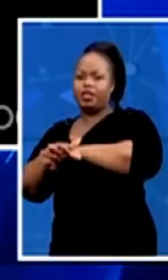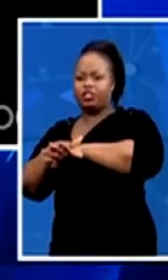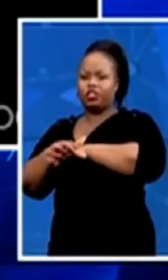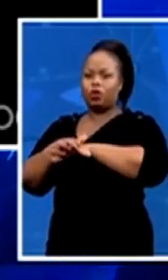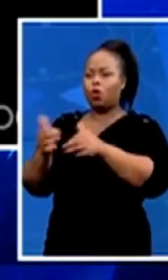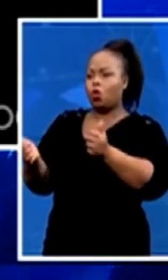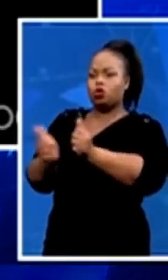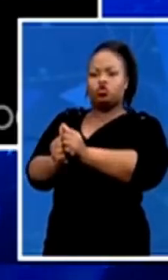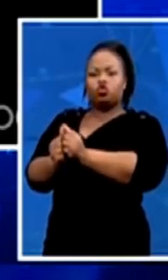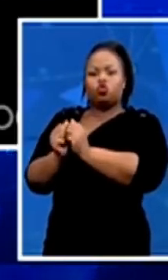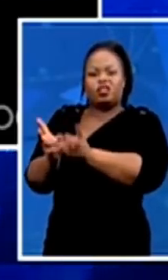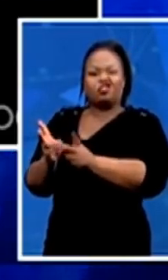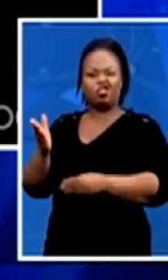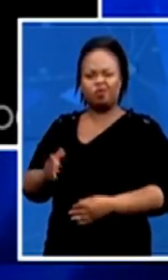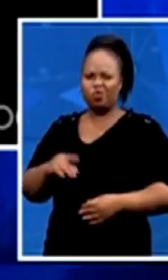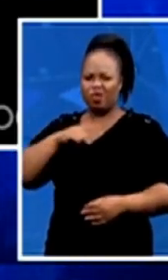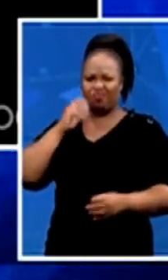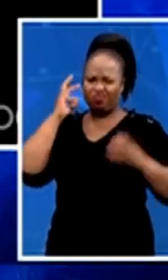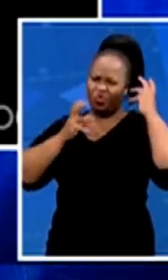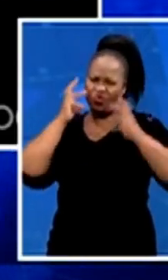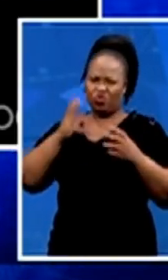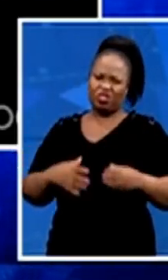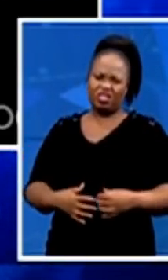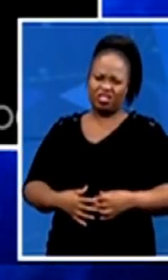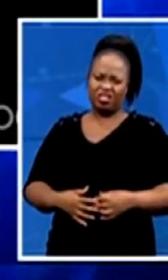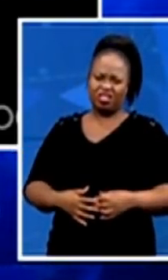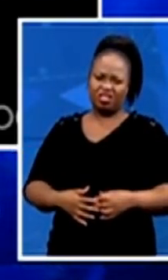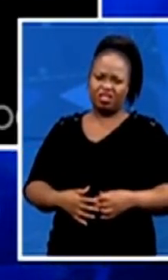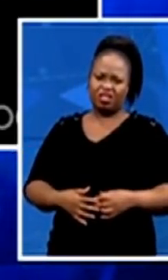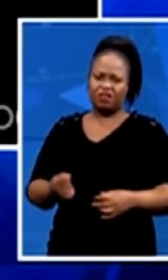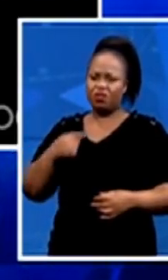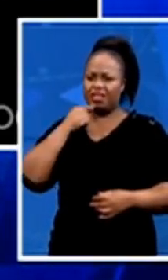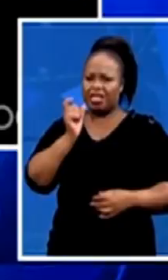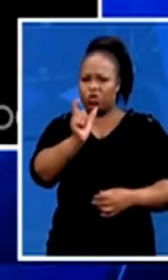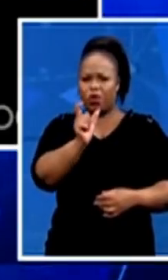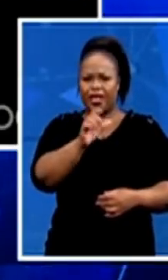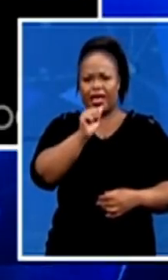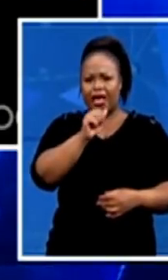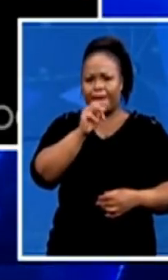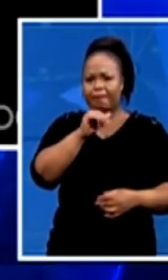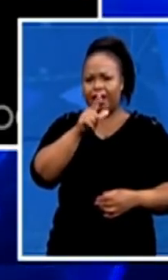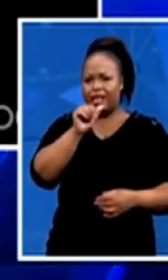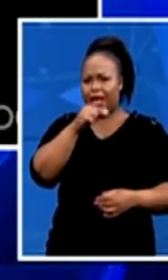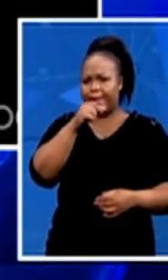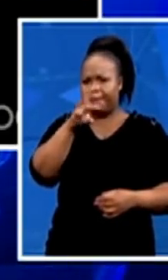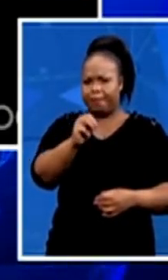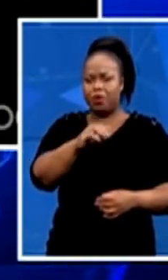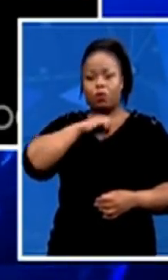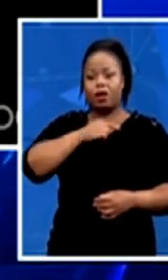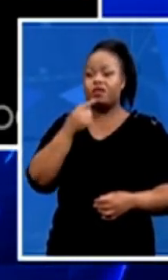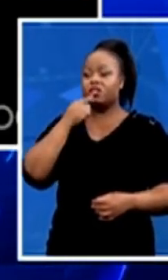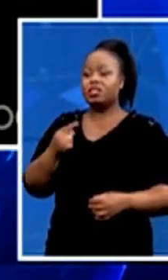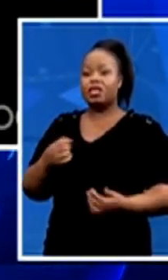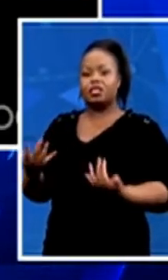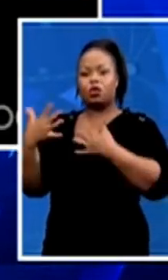this idea of the amalgam. When we say it's a combination, it makes it clear it's